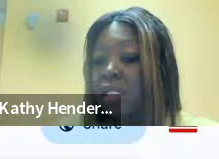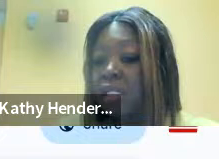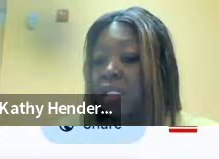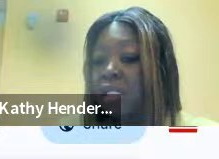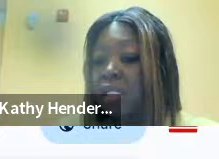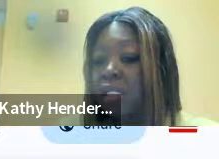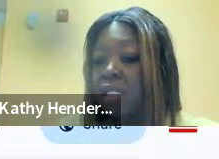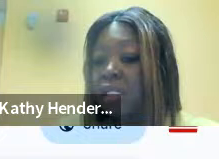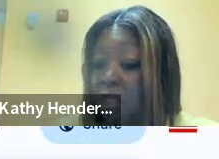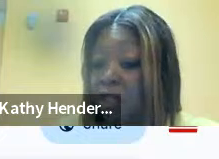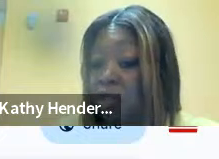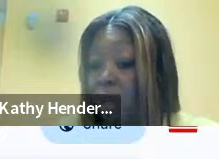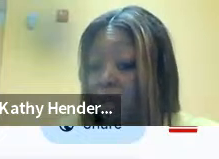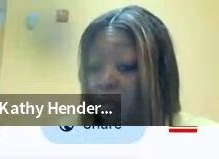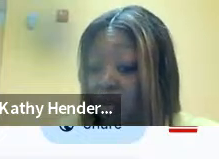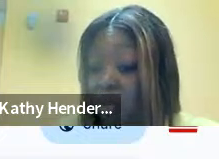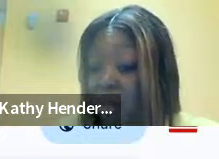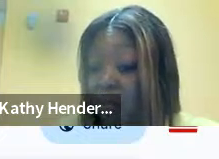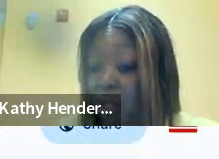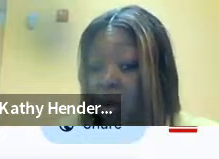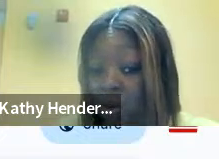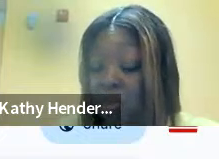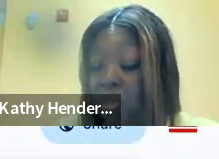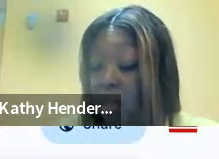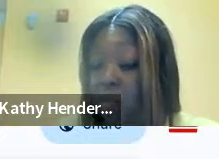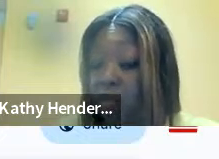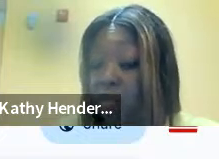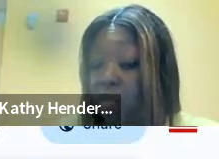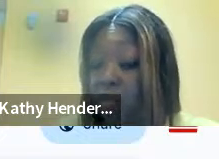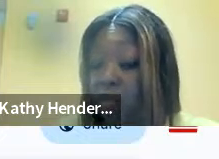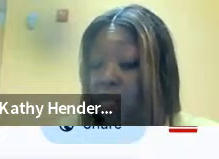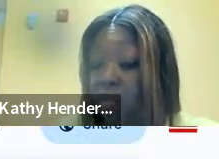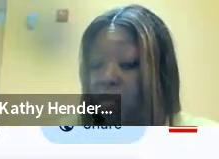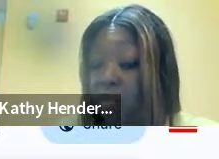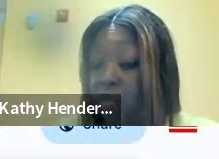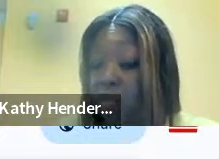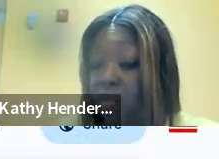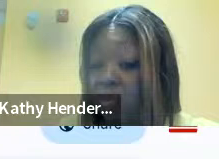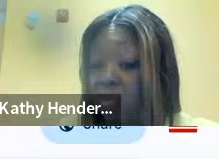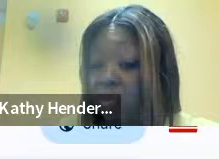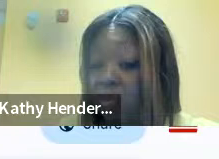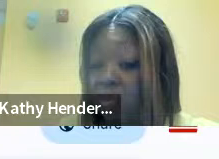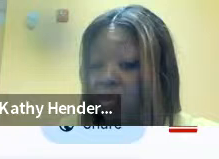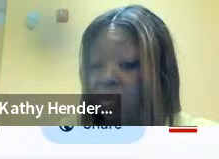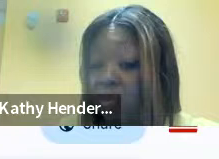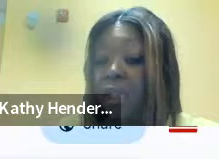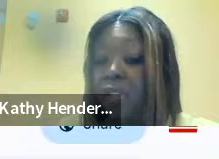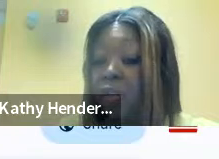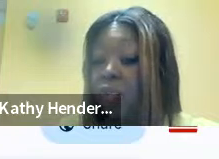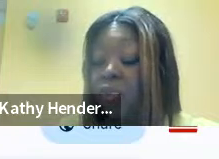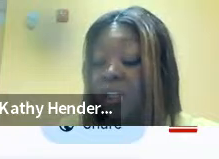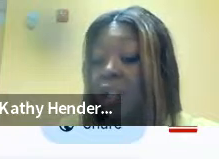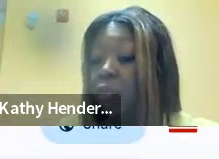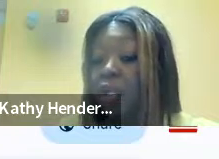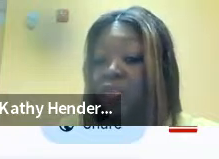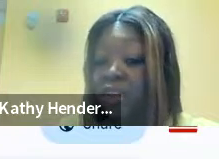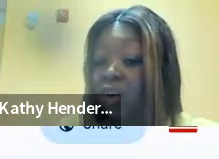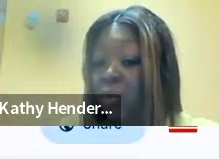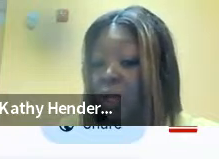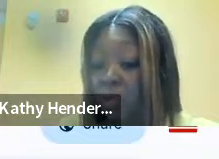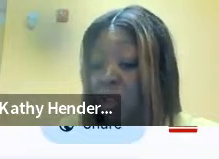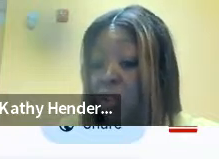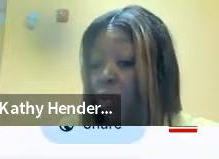remodeled the store. I participated with him along with a number of officers and the community to